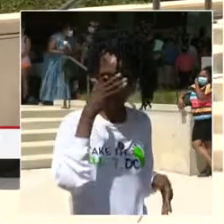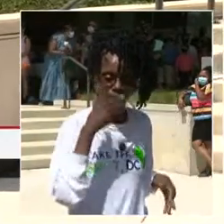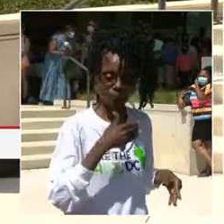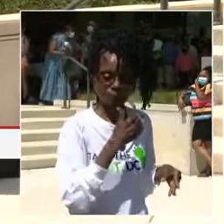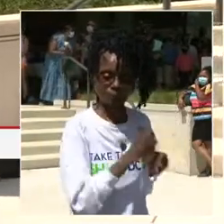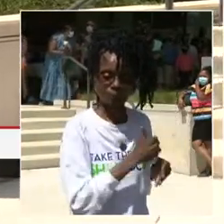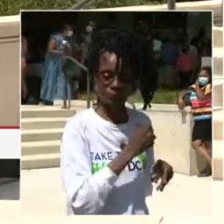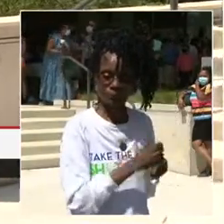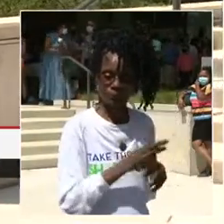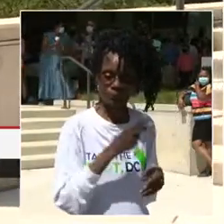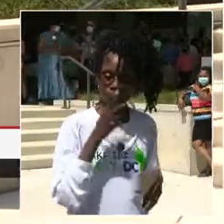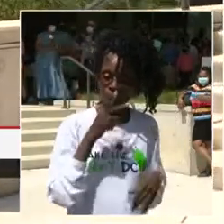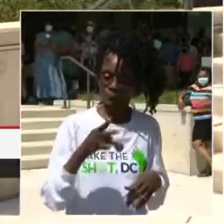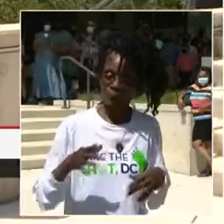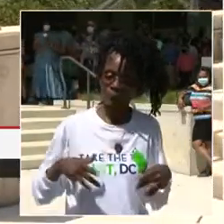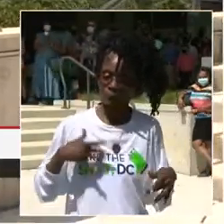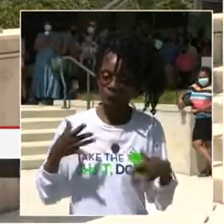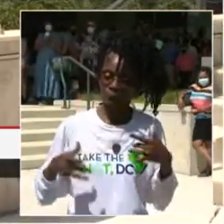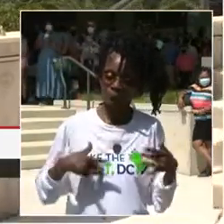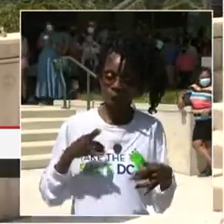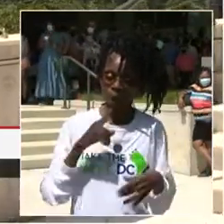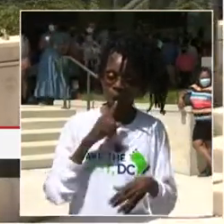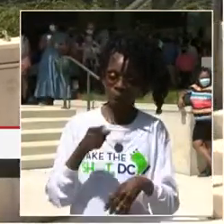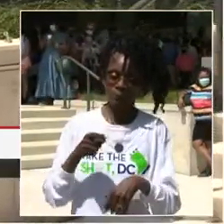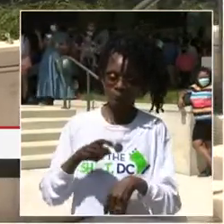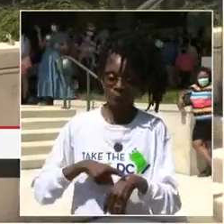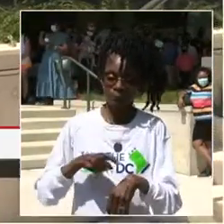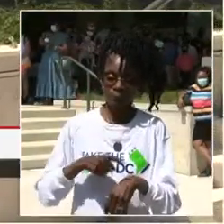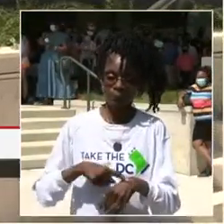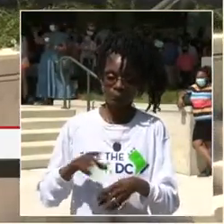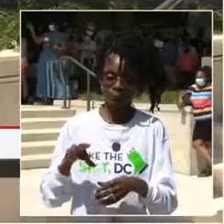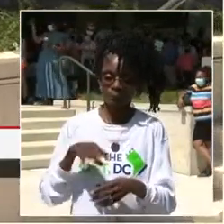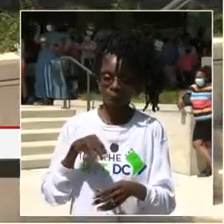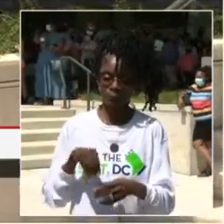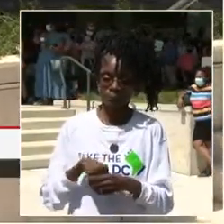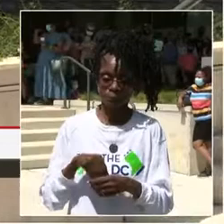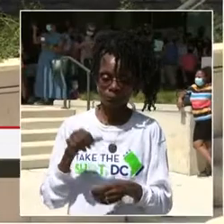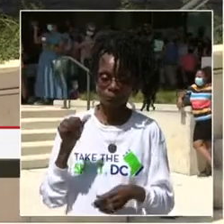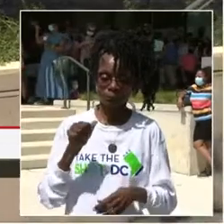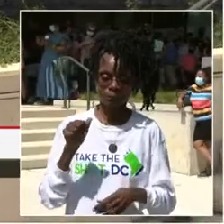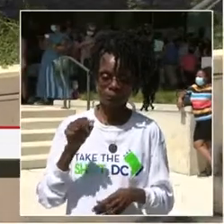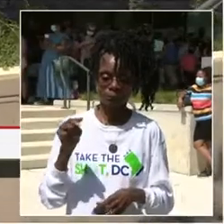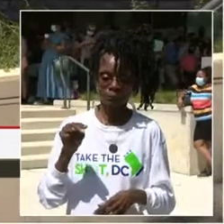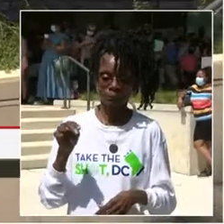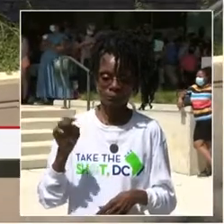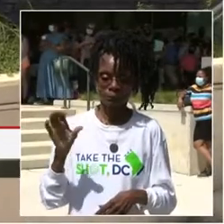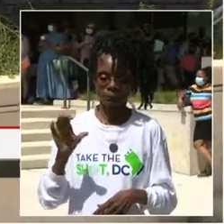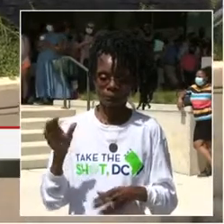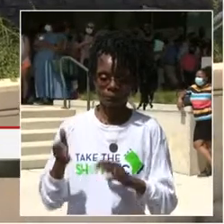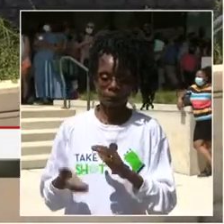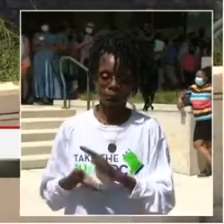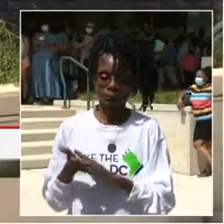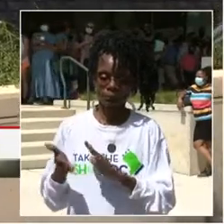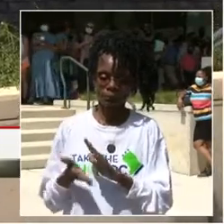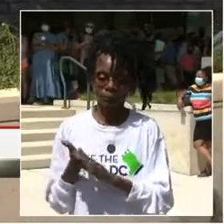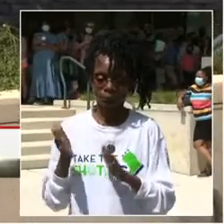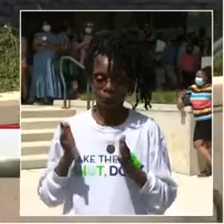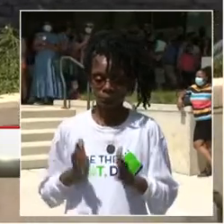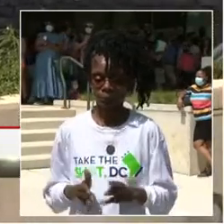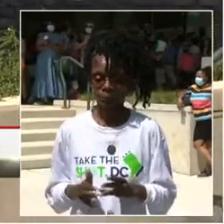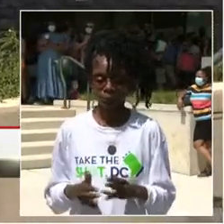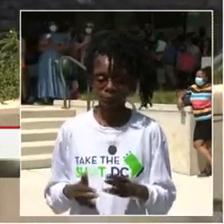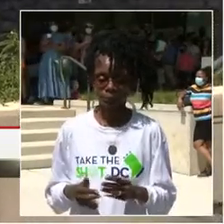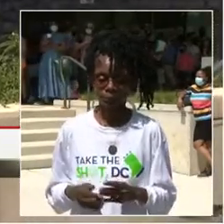happening in real time, to be part of it as an ANC commissioner. So let's see, where am I on my